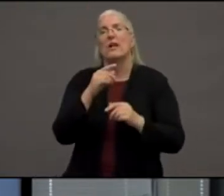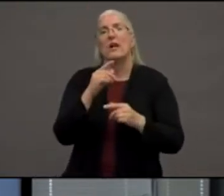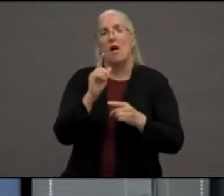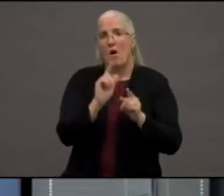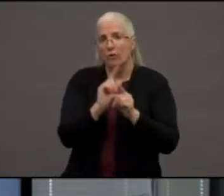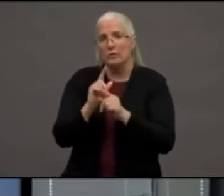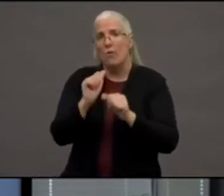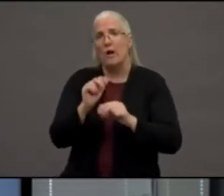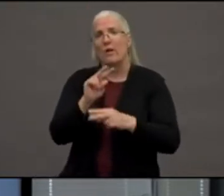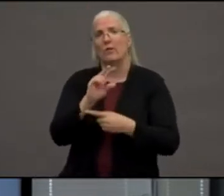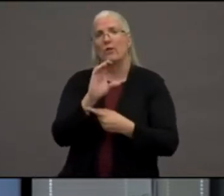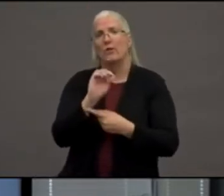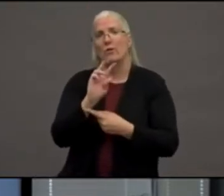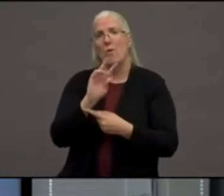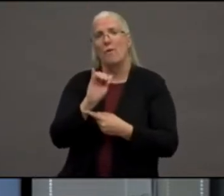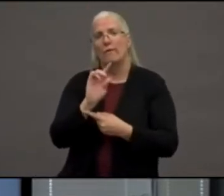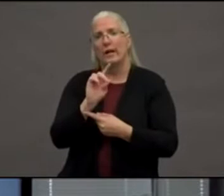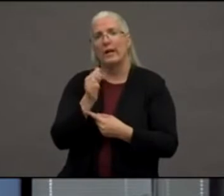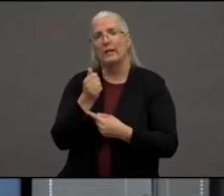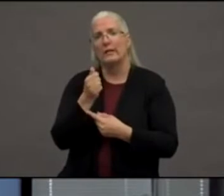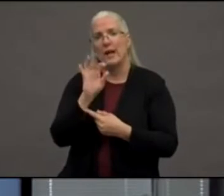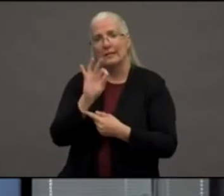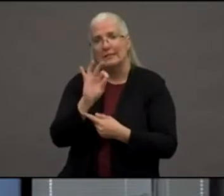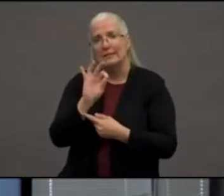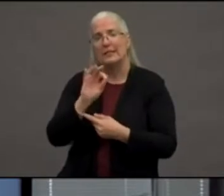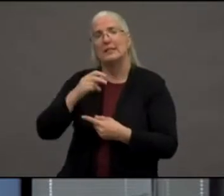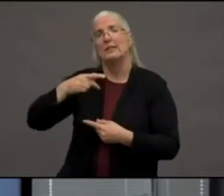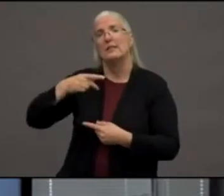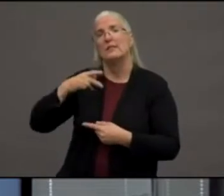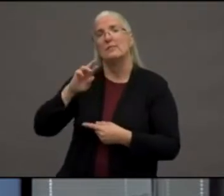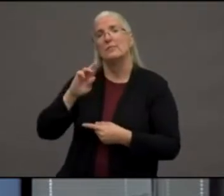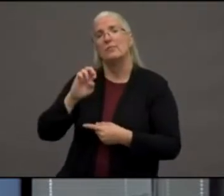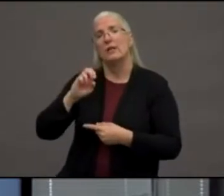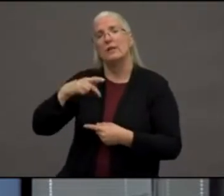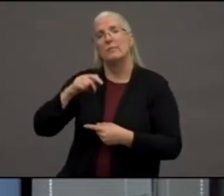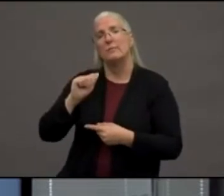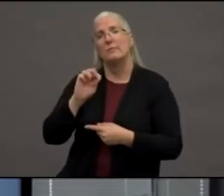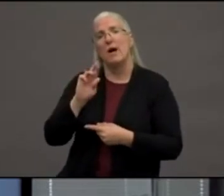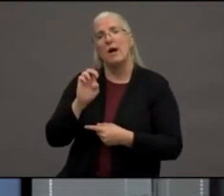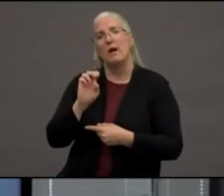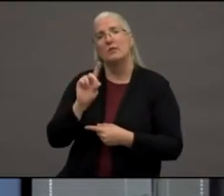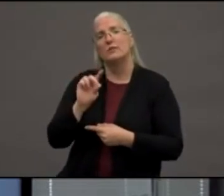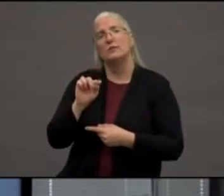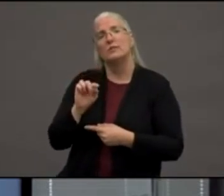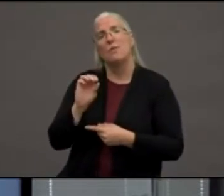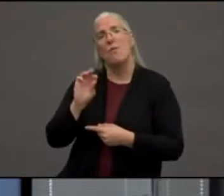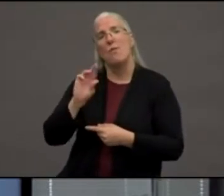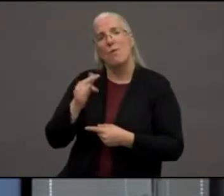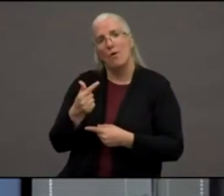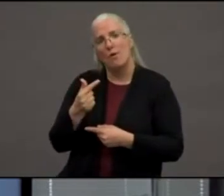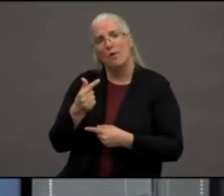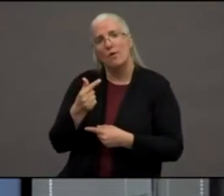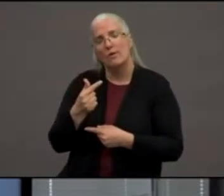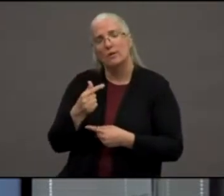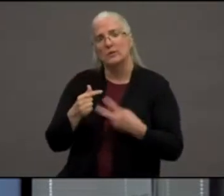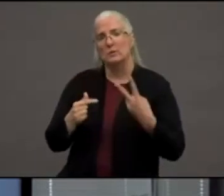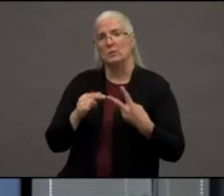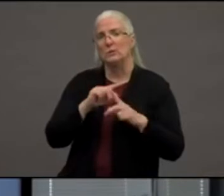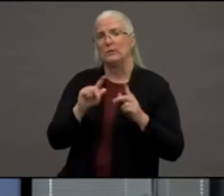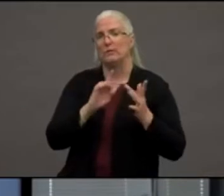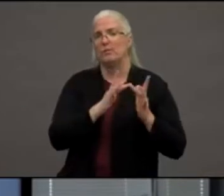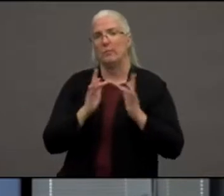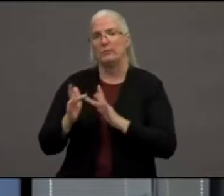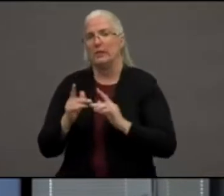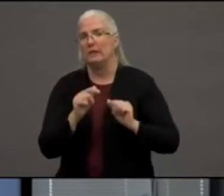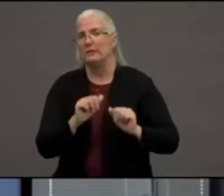covid19prepared.org. So let's talk about that for just a little bit. Just because you own a hair salon or a barbershop and the